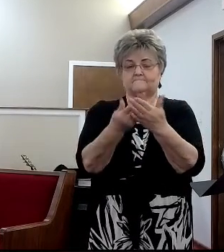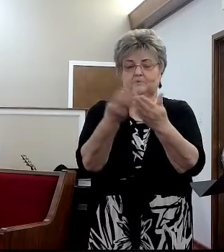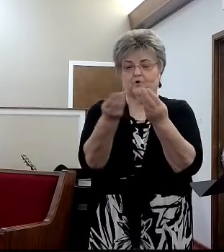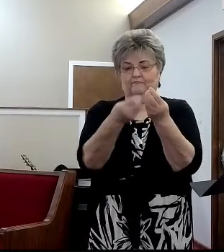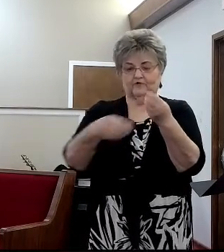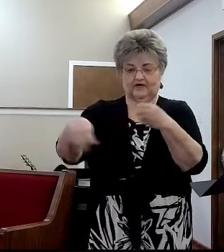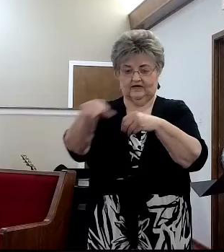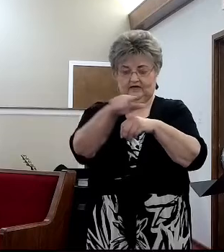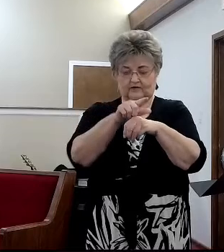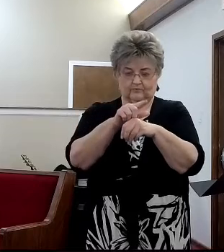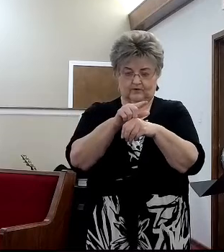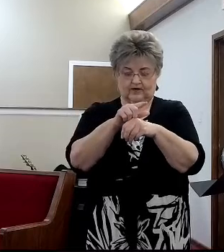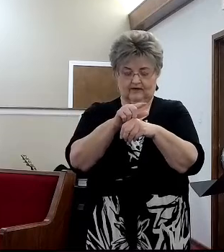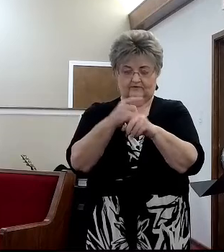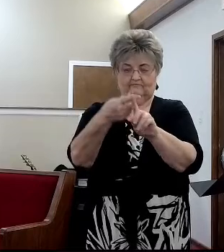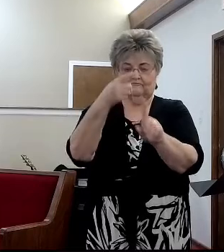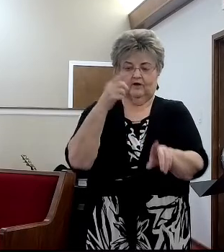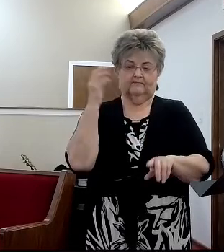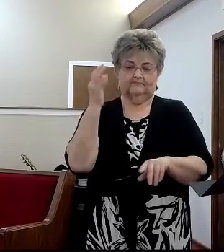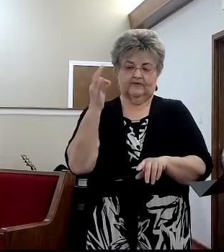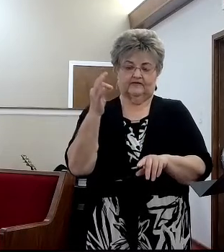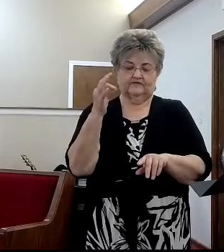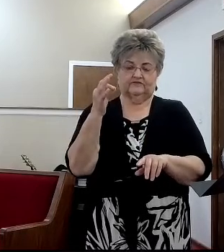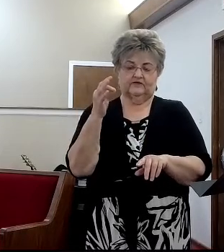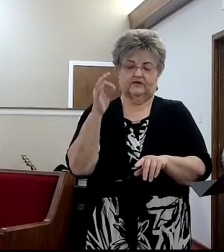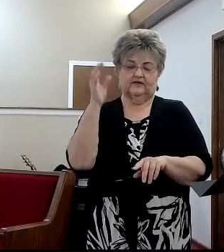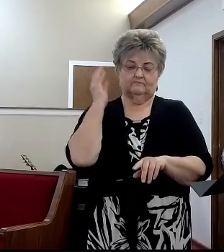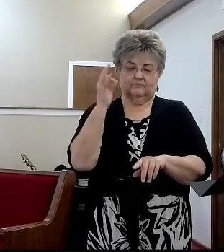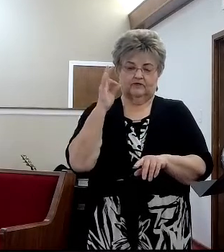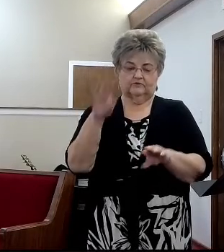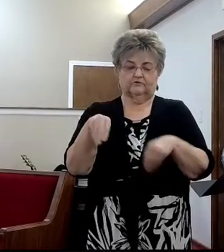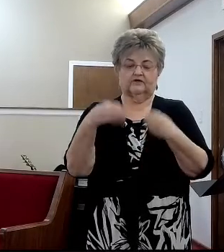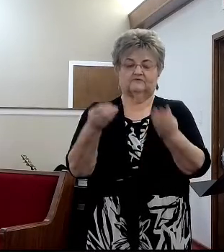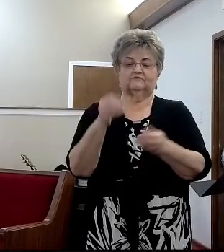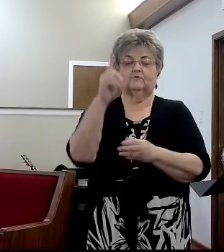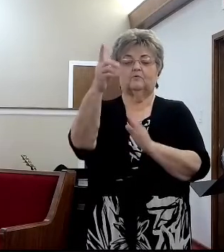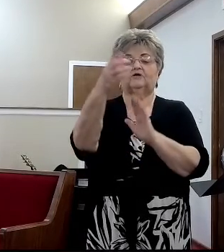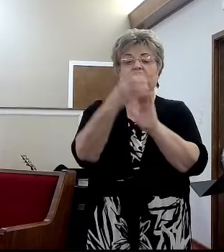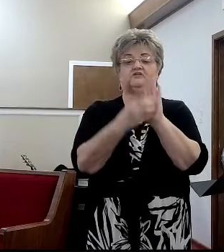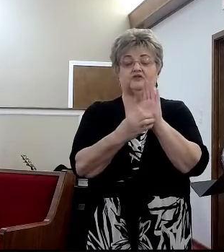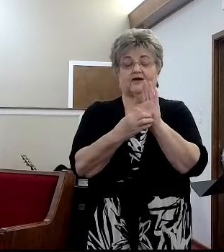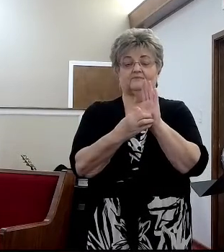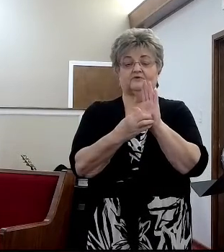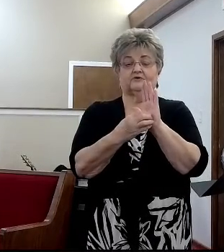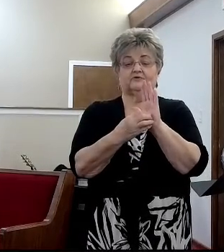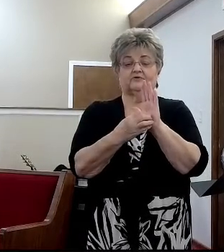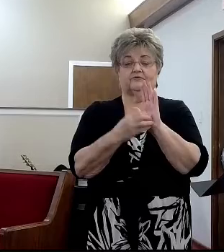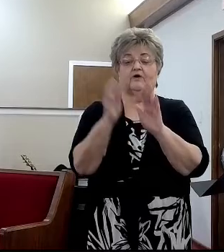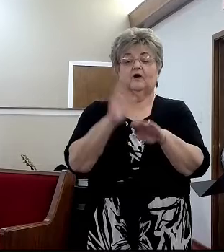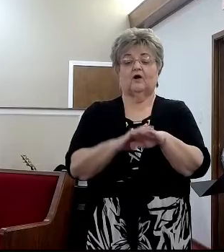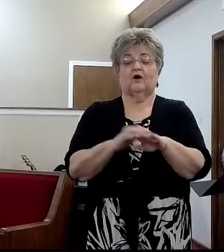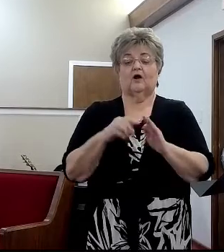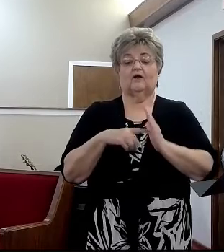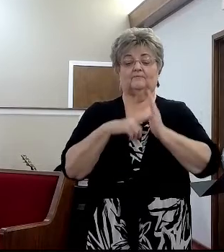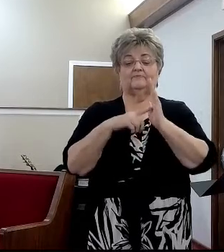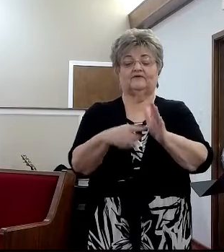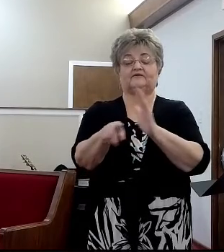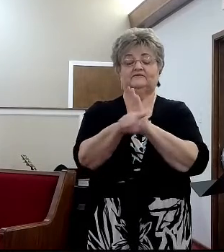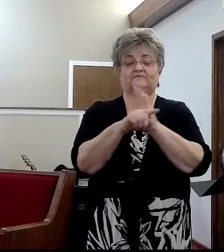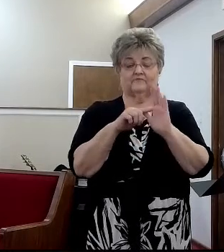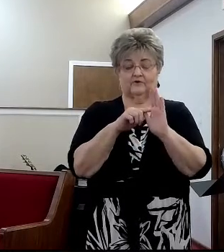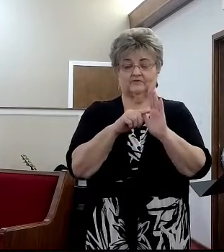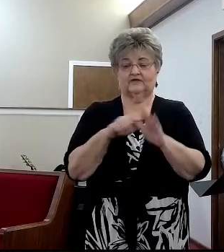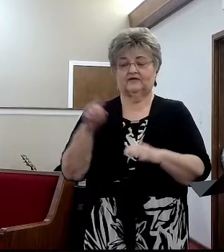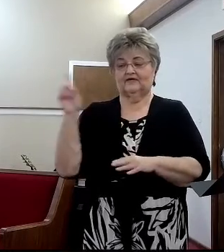Pastor dedicates a whole chapter to this in his book on this verse. And so I was sitting at the ER